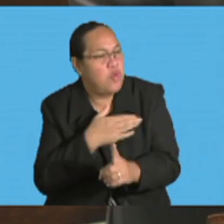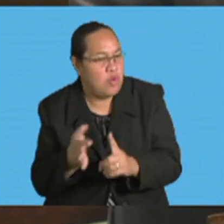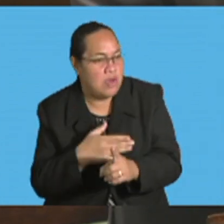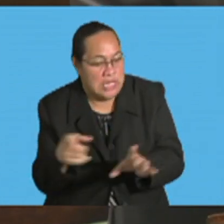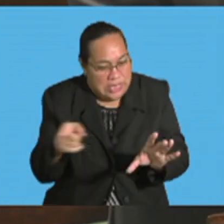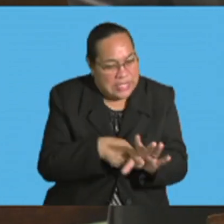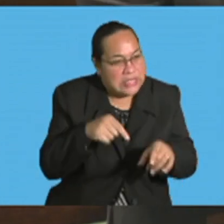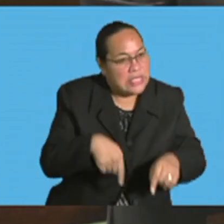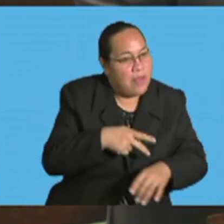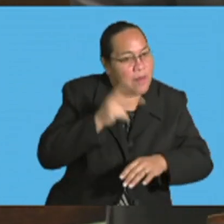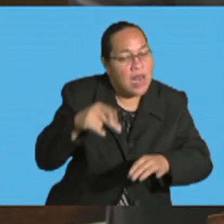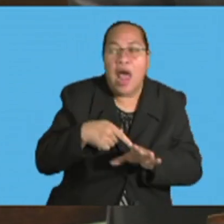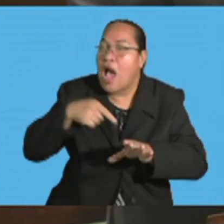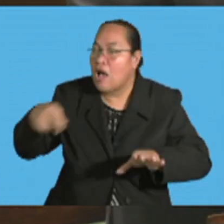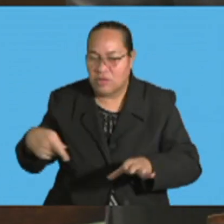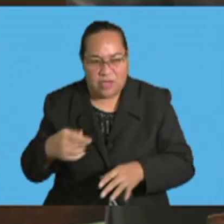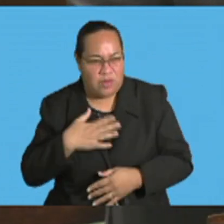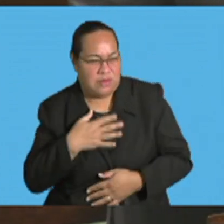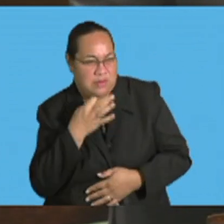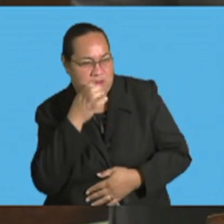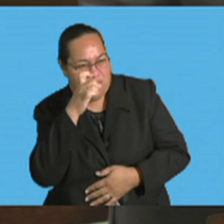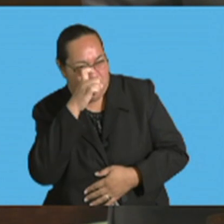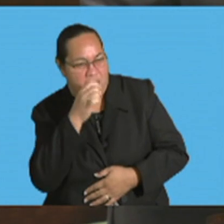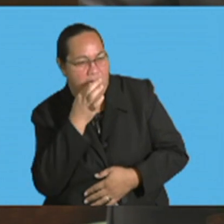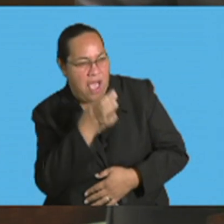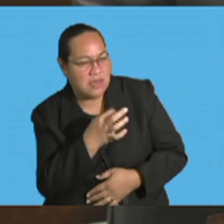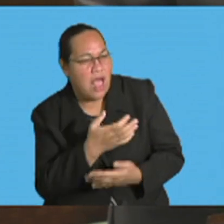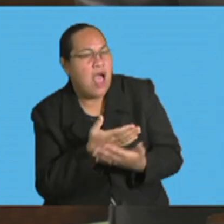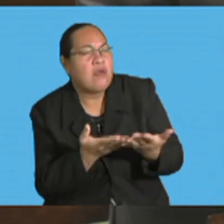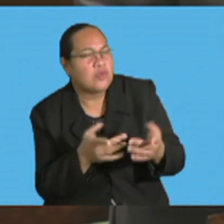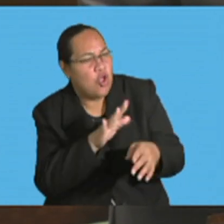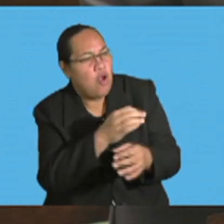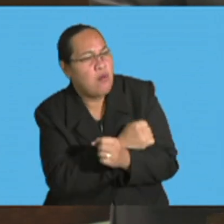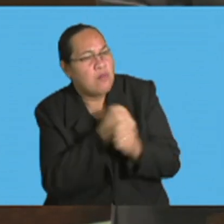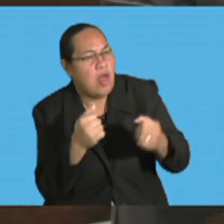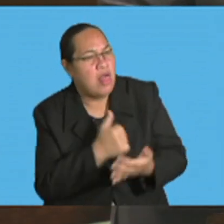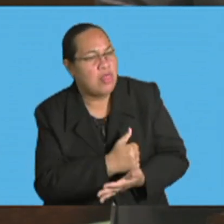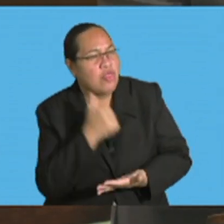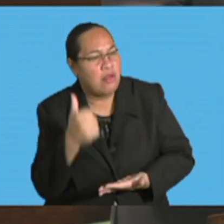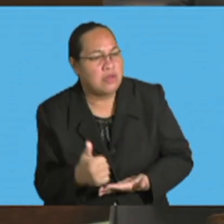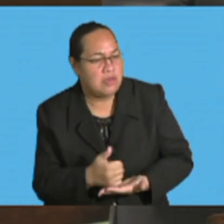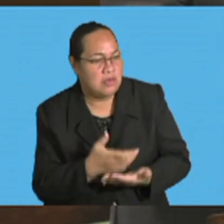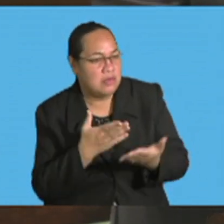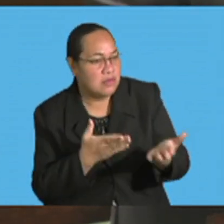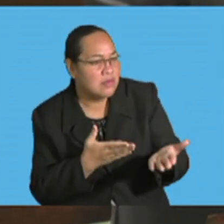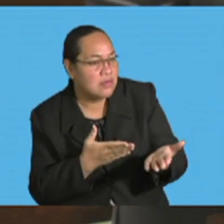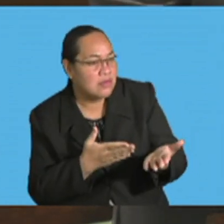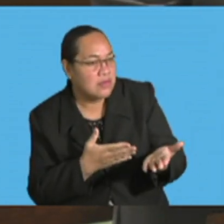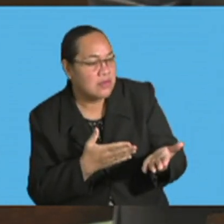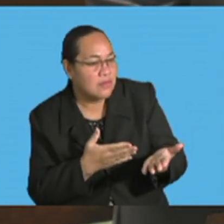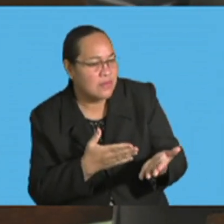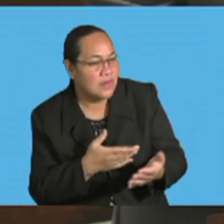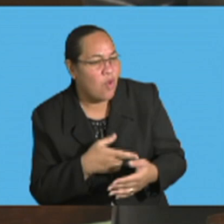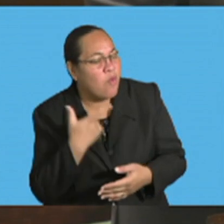well. So I have to ask, how much power does Mbulitabo wield in his party, in that party,